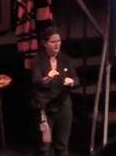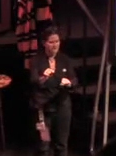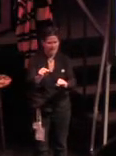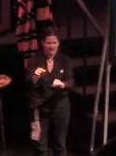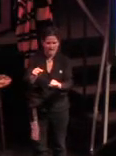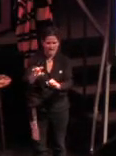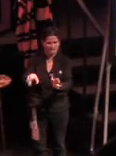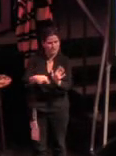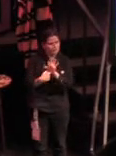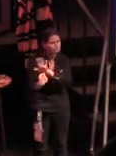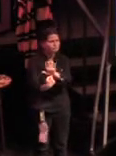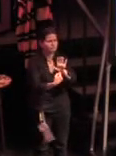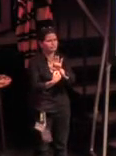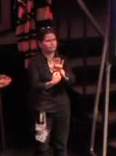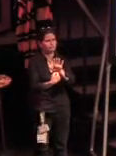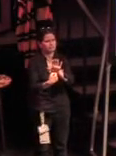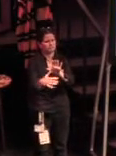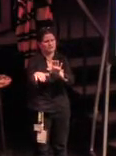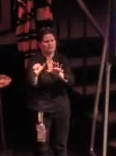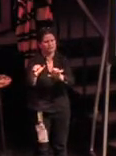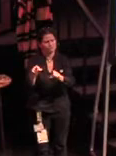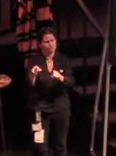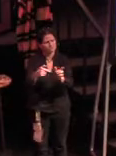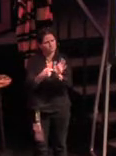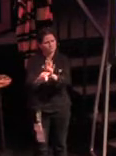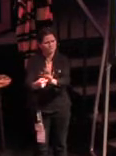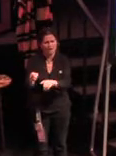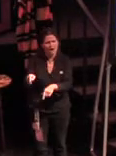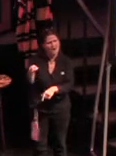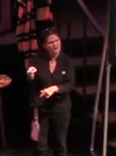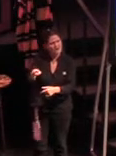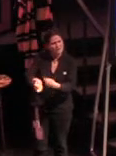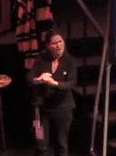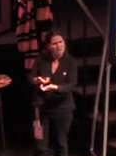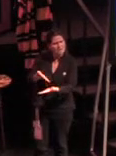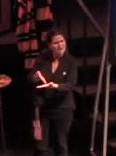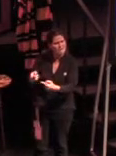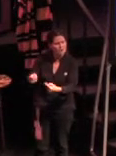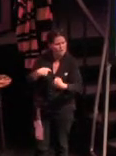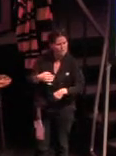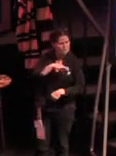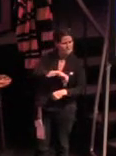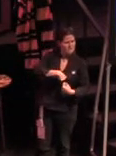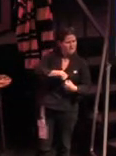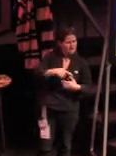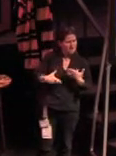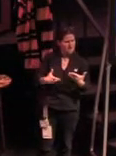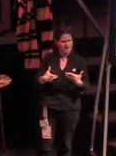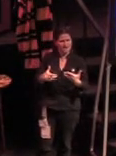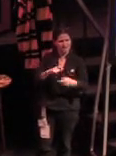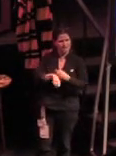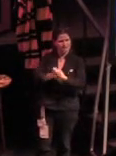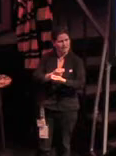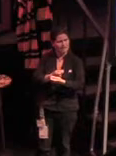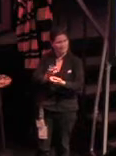to show up for someone else and to support them and to listen to them and to not throw judgment, there's a really